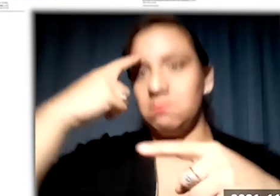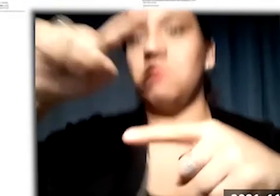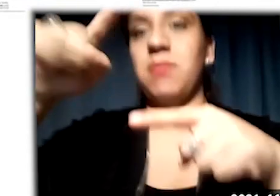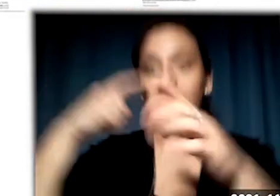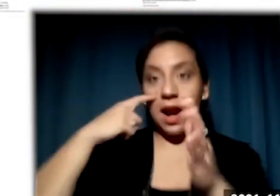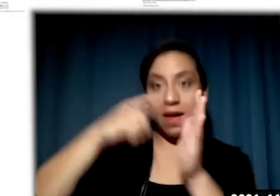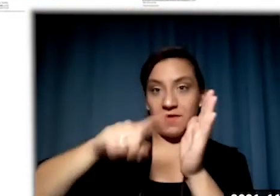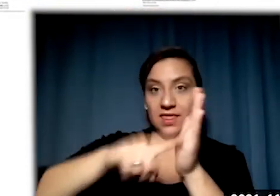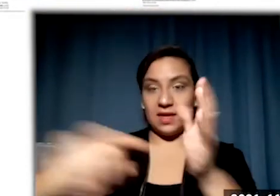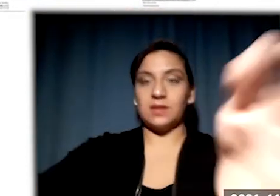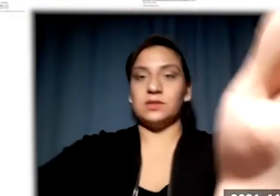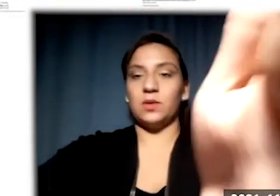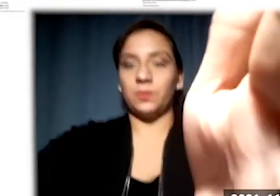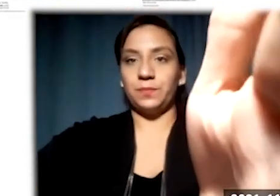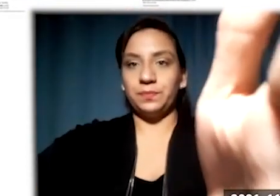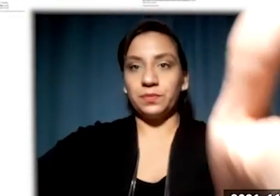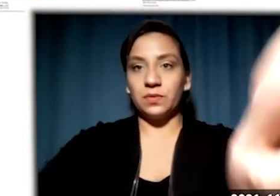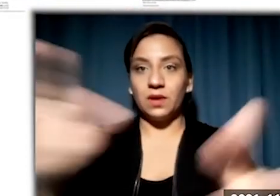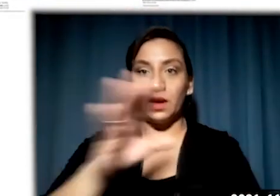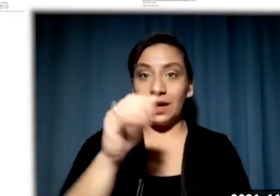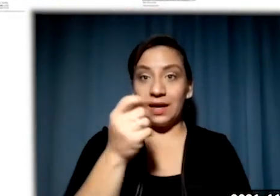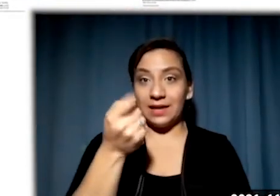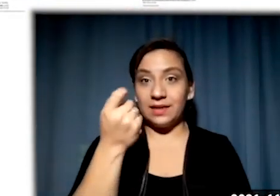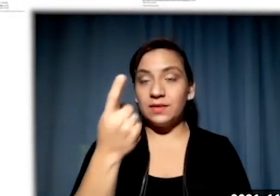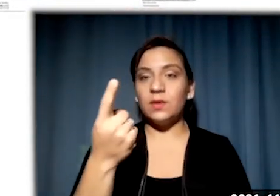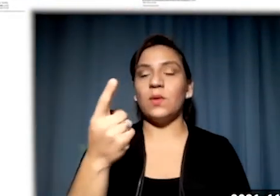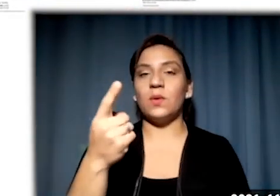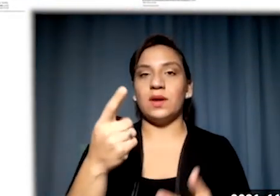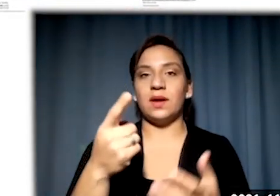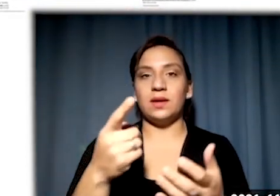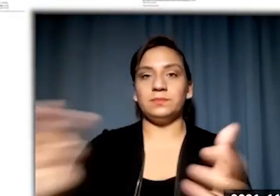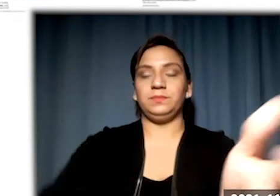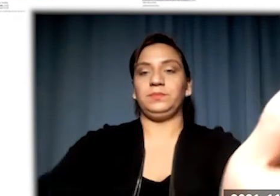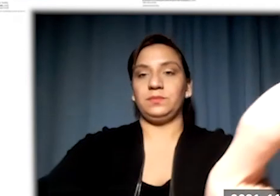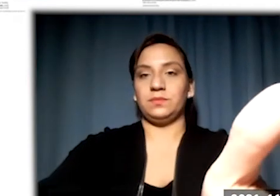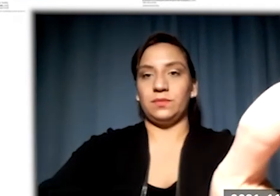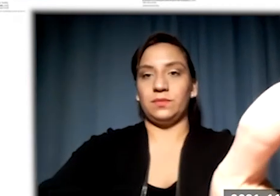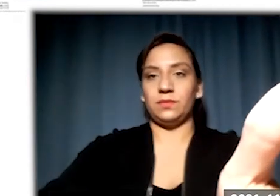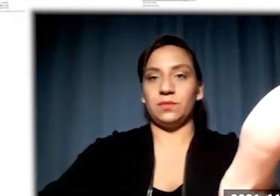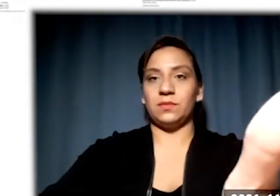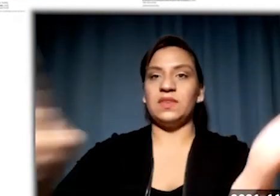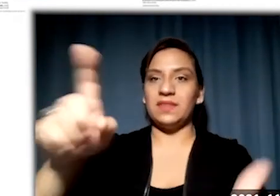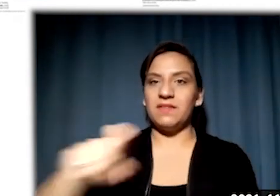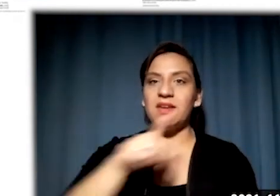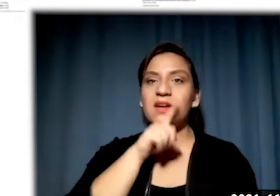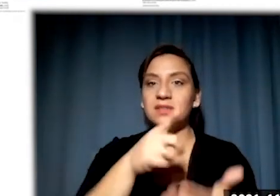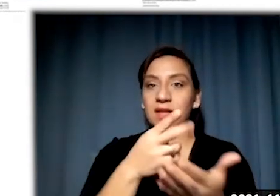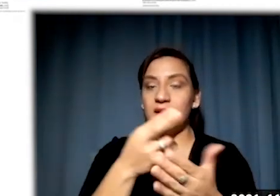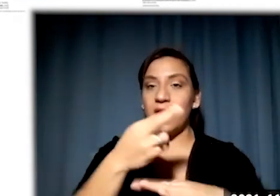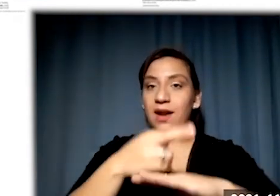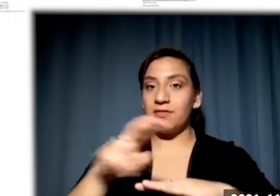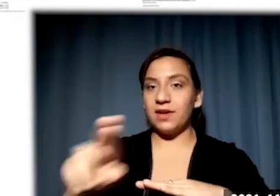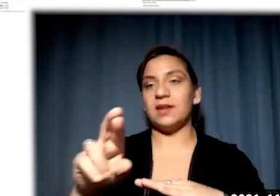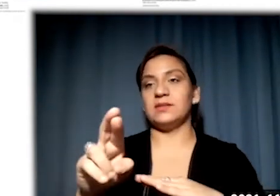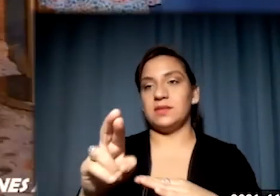effort specified in it should be the referent for a commemorative art exhibition of the